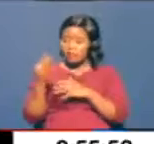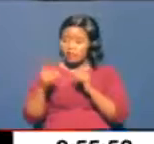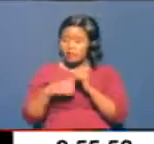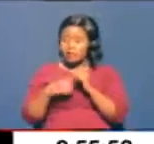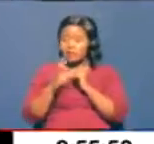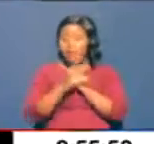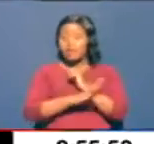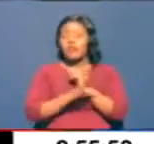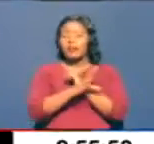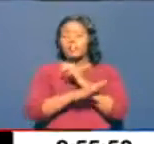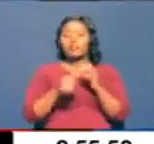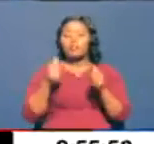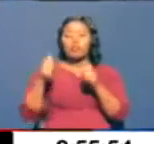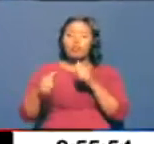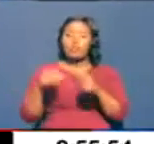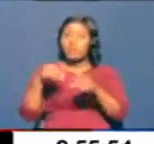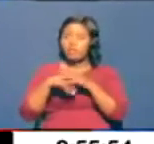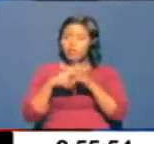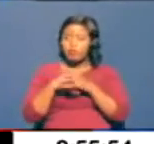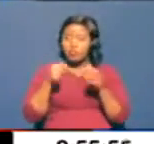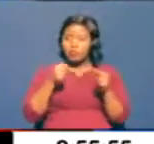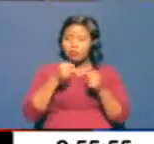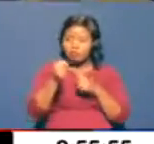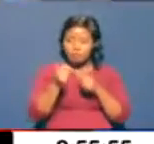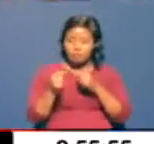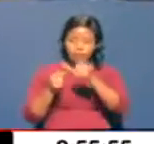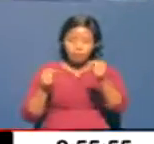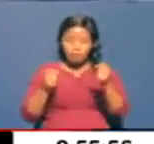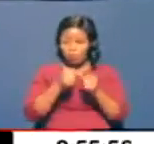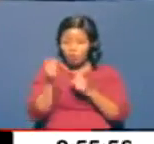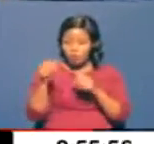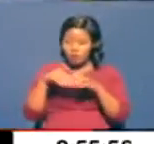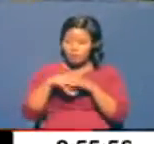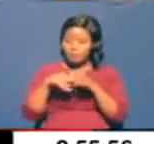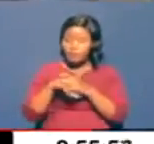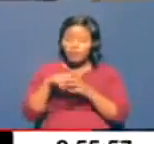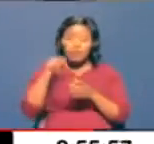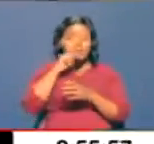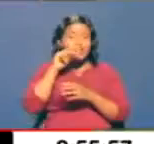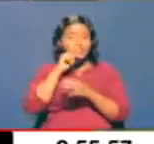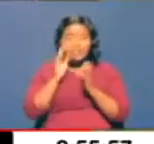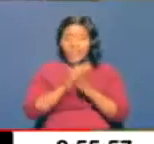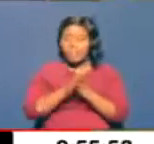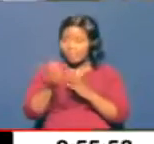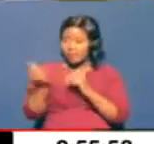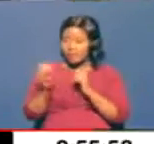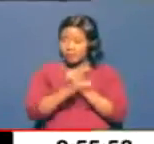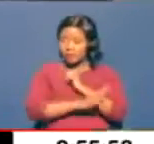alongside boxing powerhouses Algeria, Kazakhstan, and Uzbekistan.